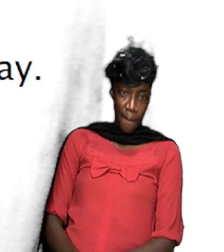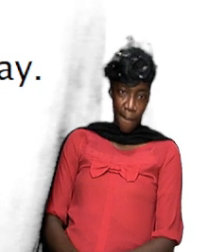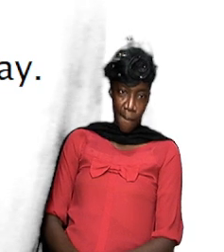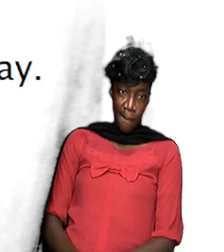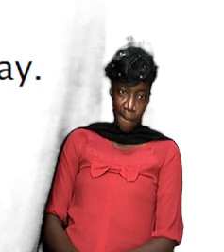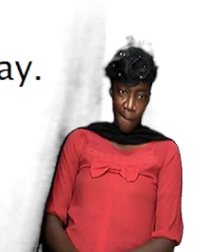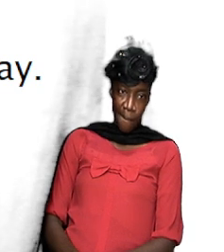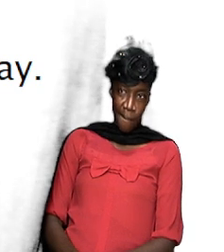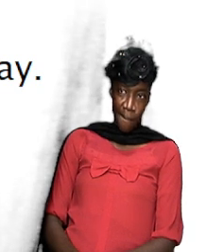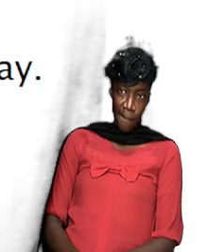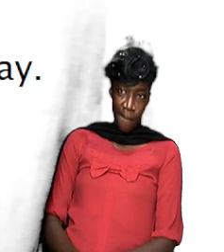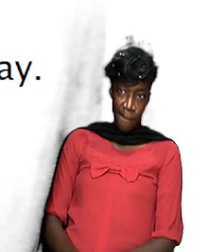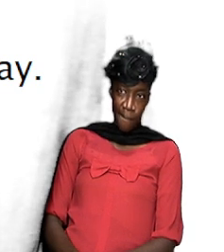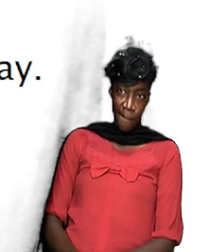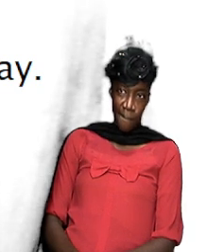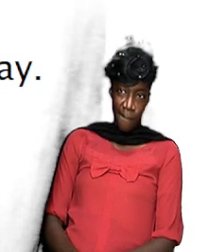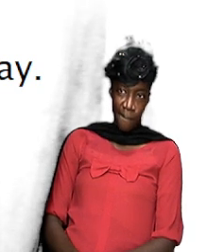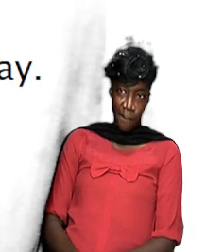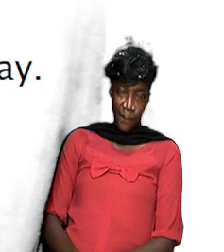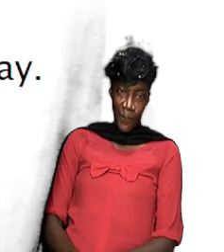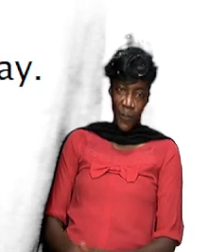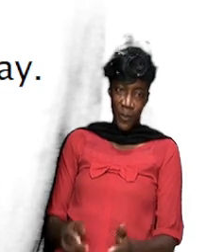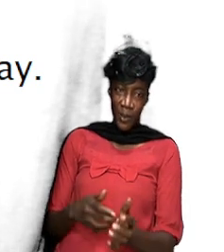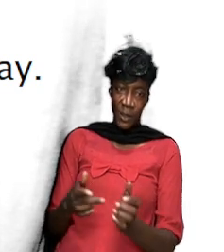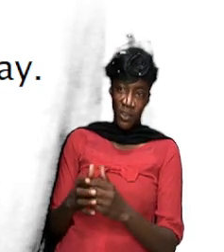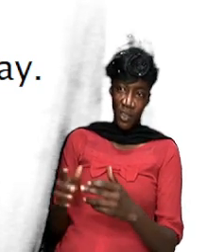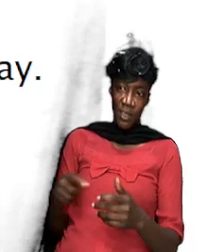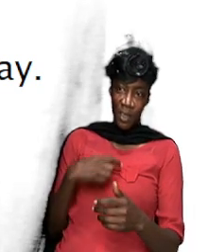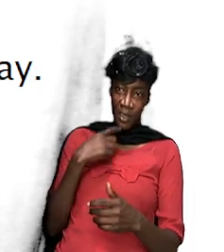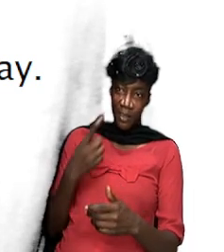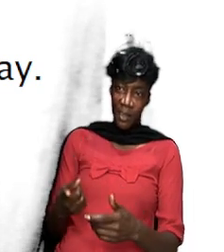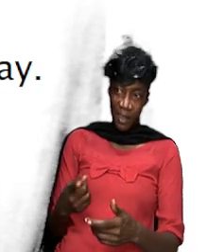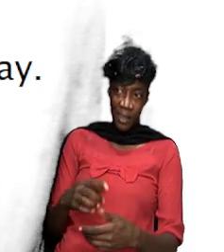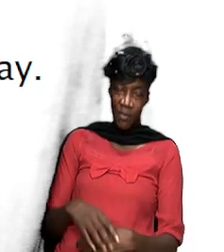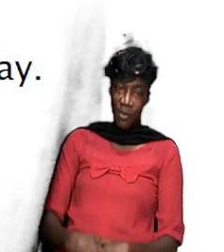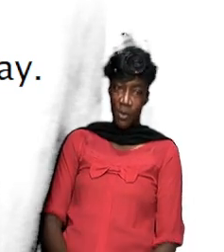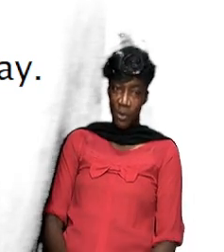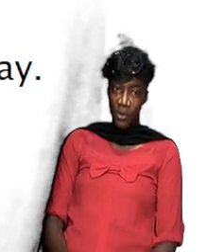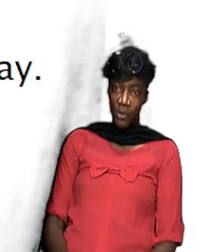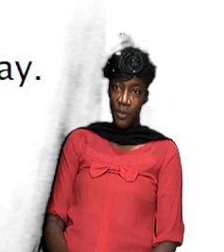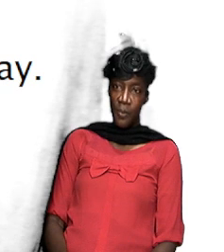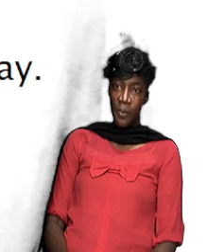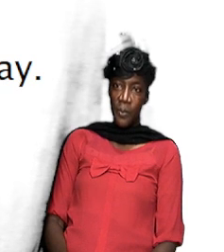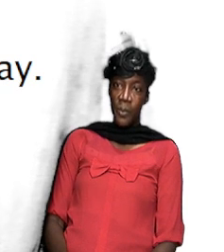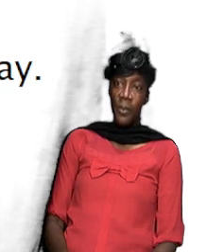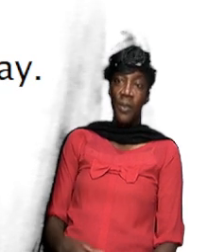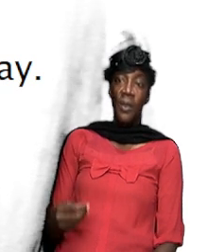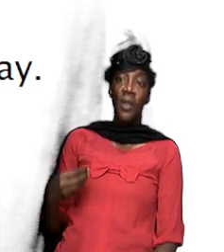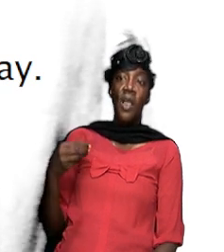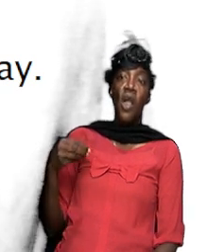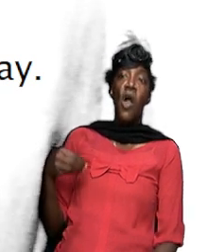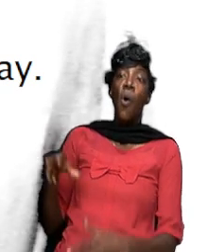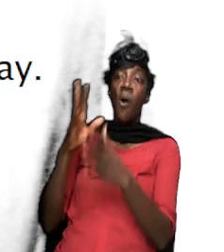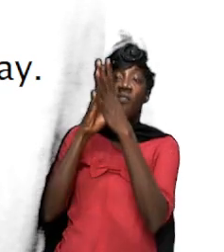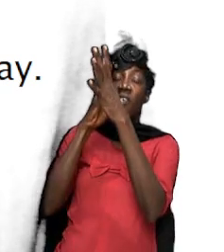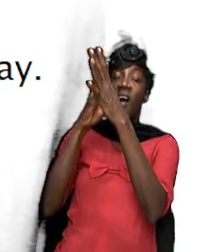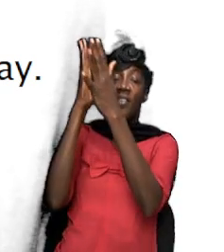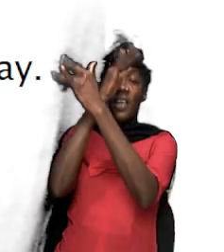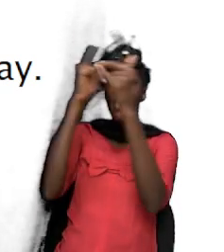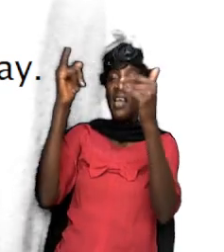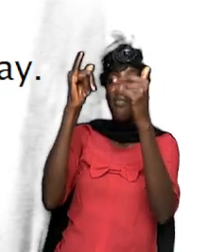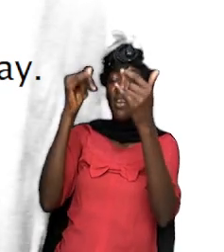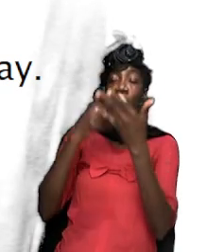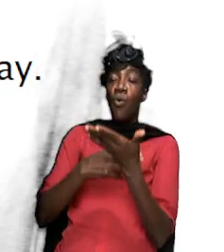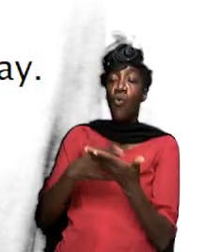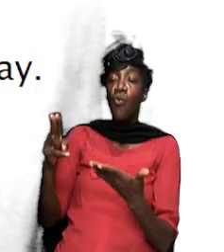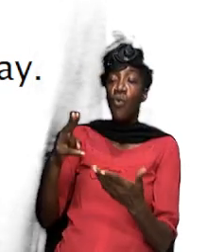So your son went build it. But Jesus gave us the formula. Jesus said, look here, our Father who art in heaven, hallowed be thy name. Thy